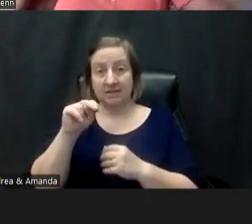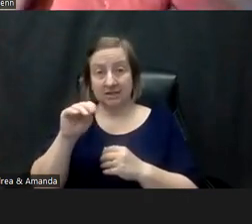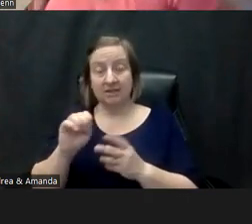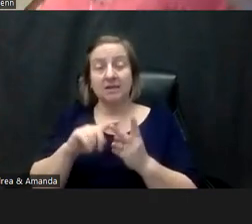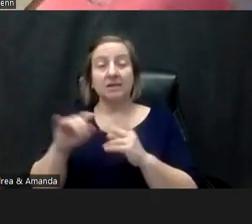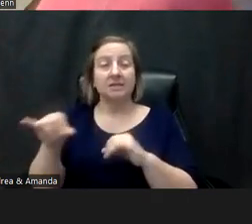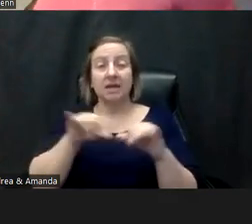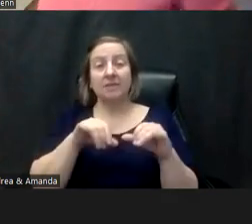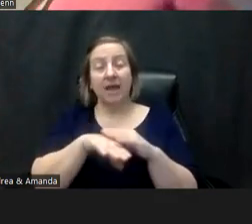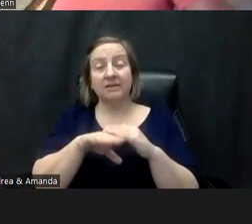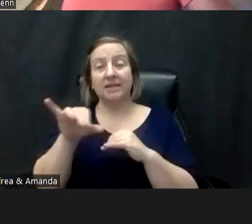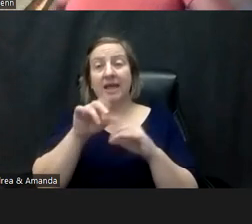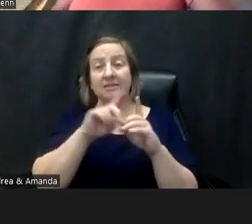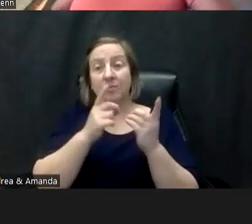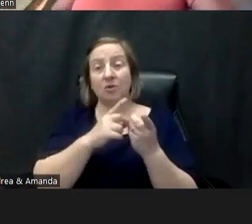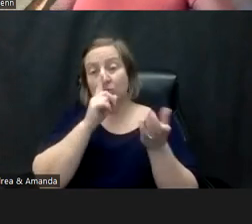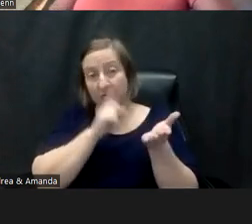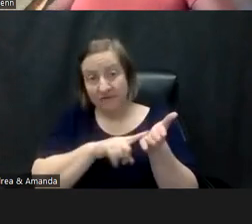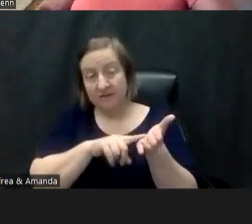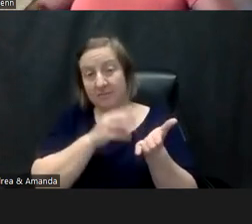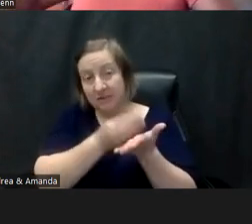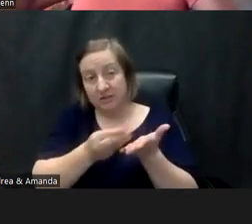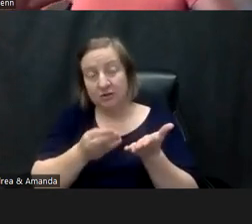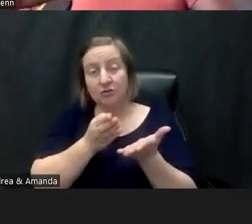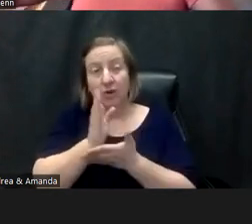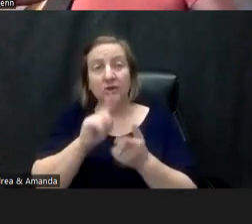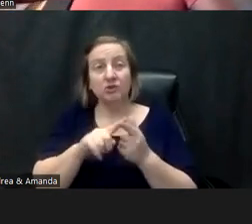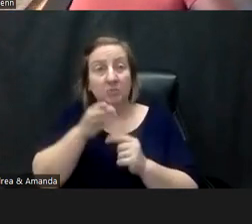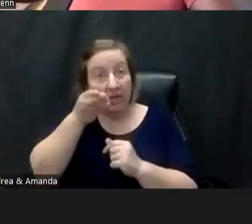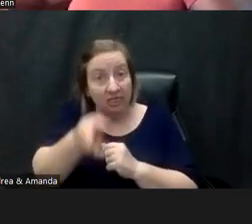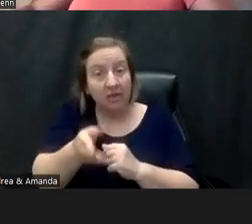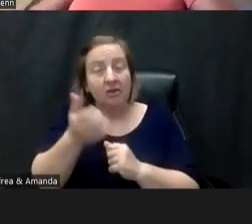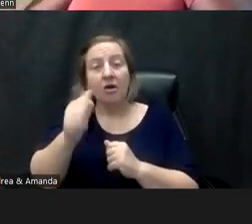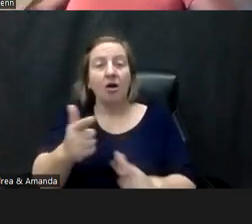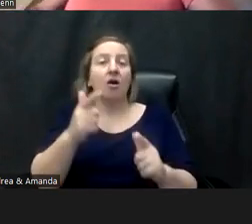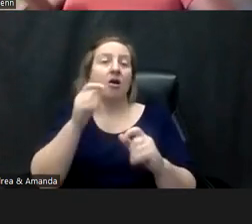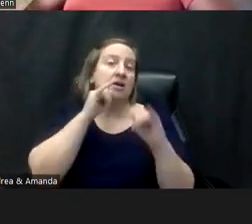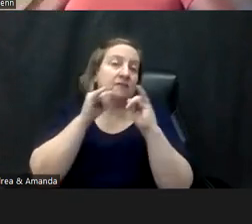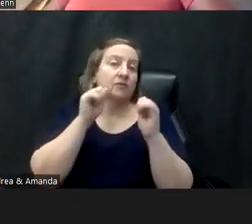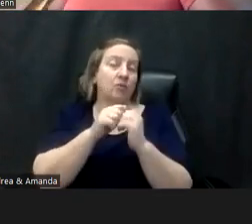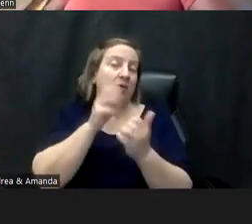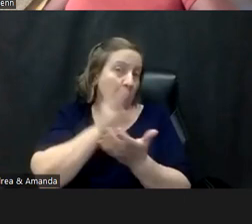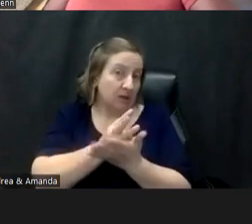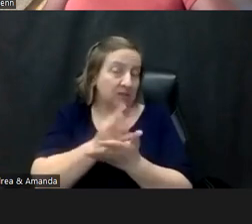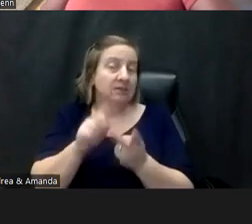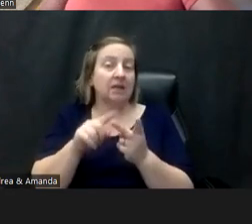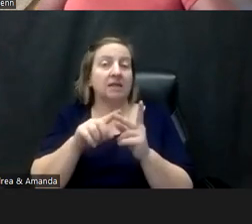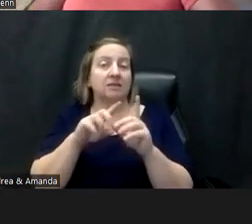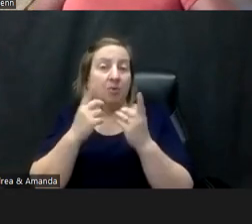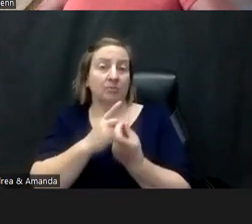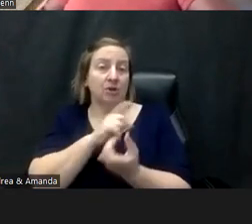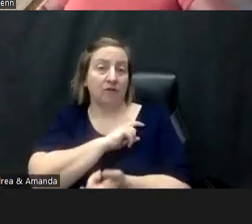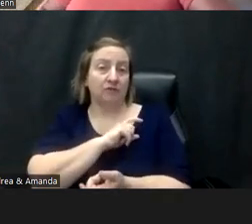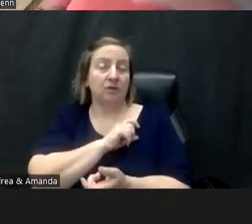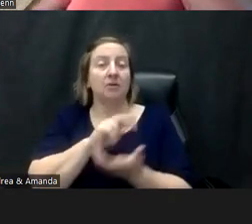access as a department to investigate materials, including the right to be present at all interviews with witnesses and department officers. So they're